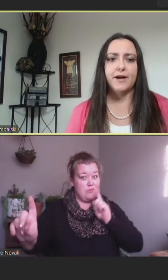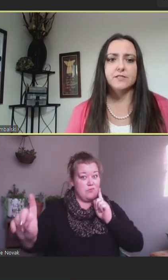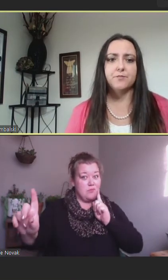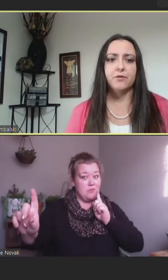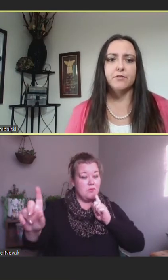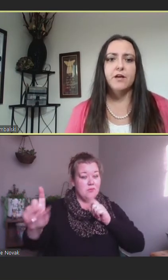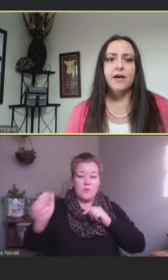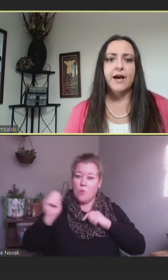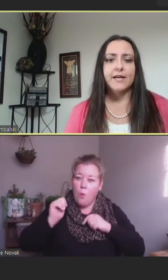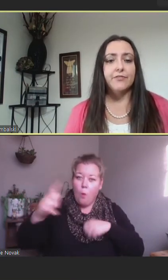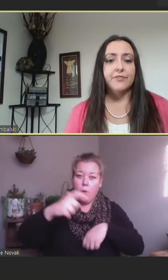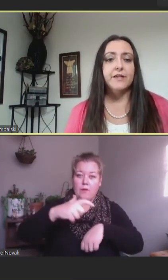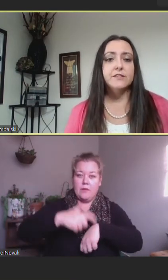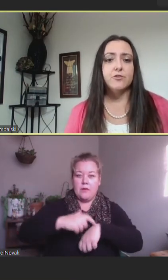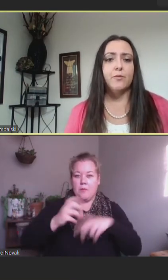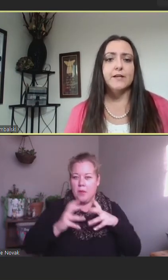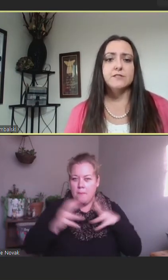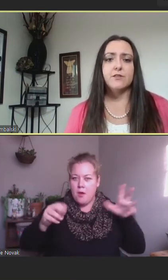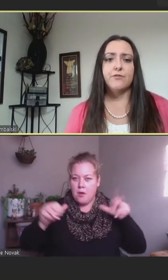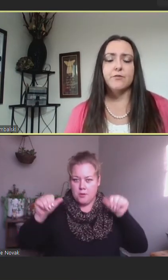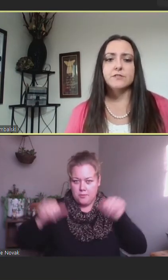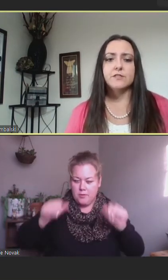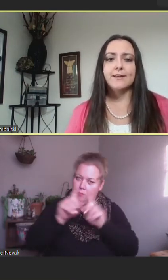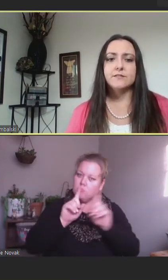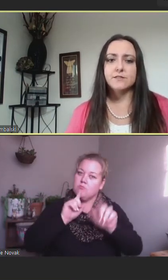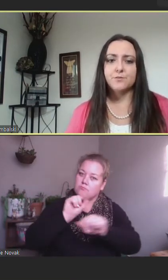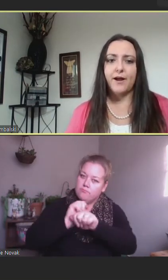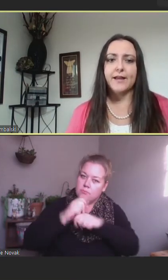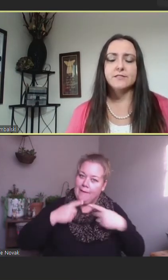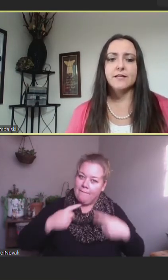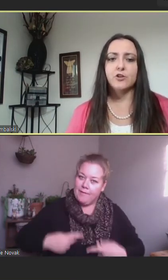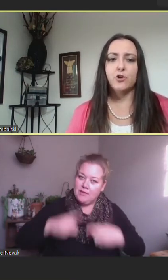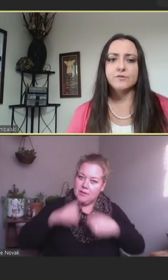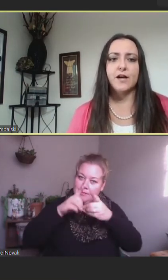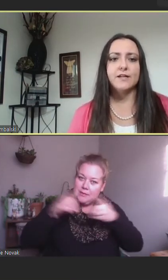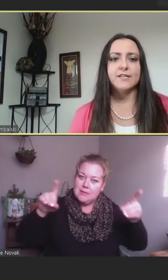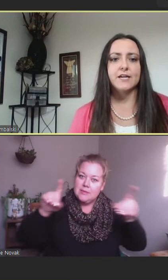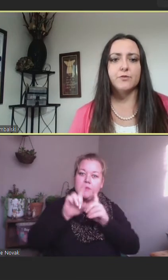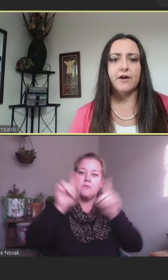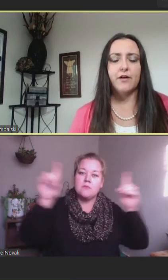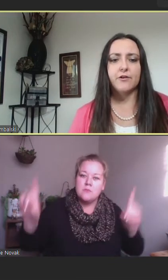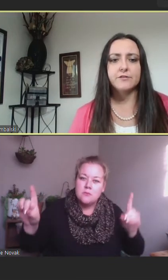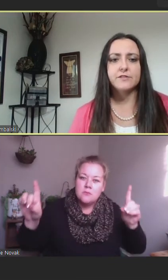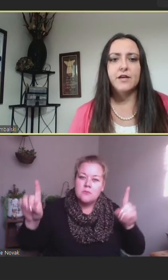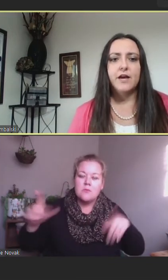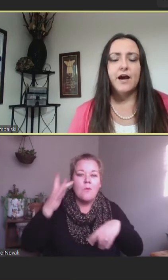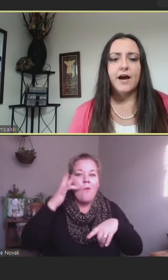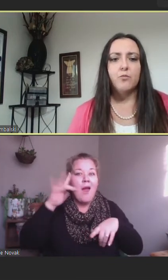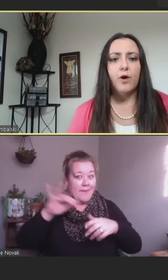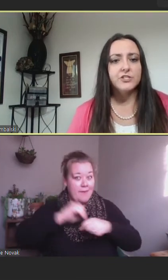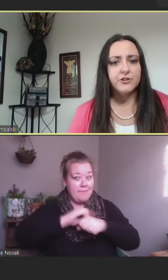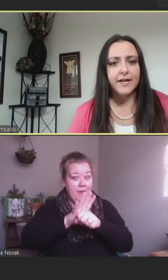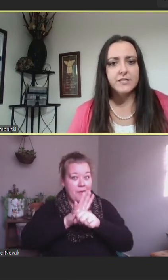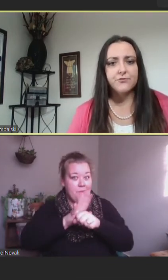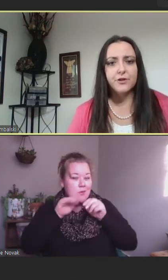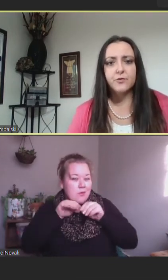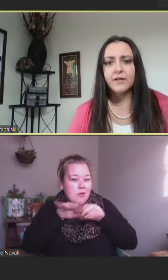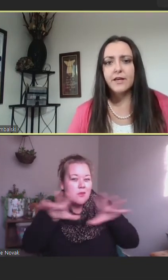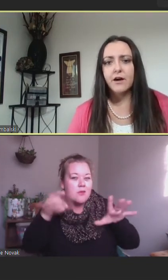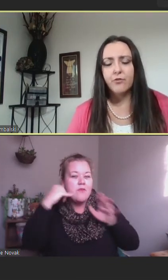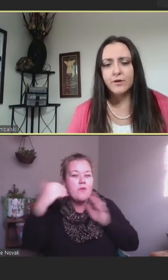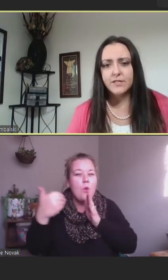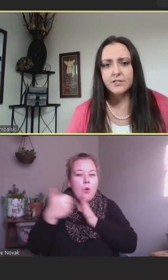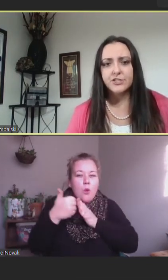as possible. Again, these are the ways the virus likes to spread, is in close contact with others. Wash your hands